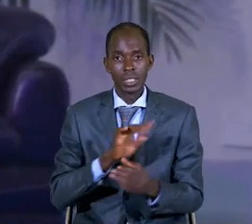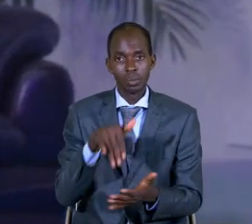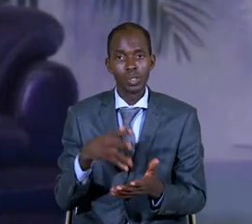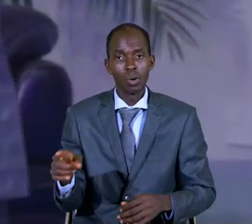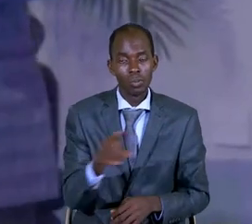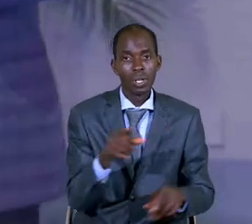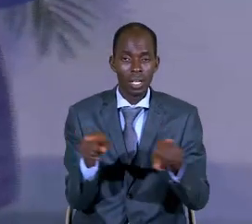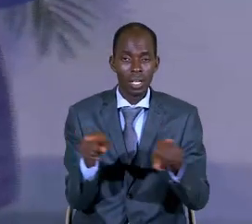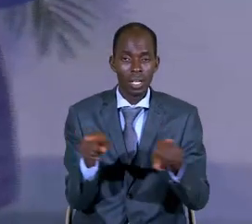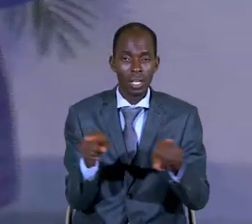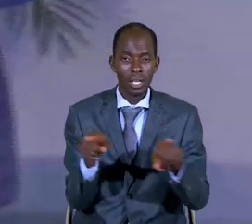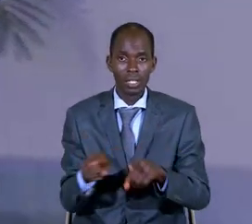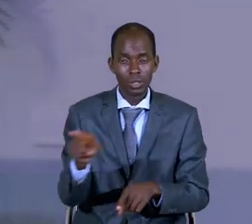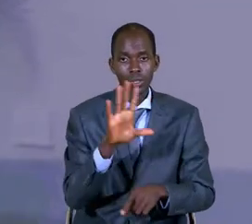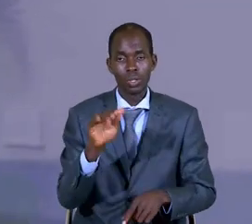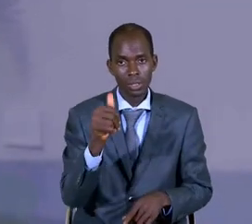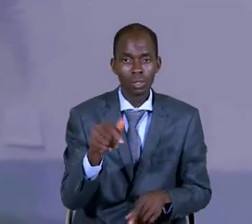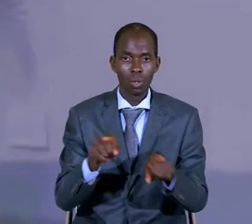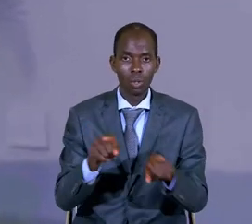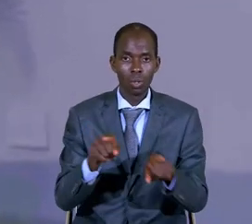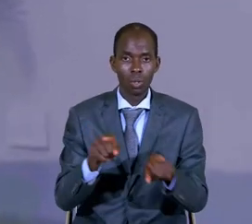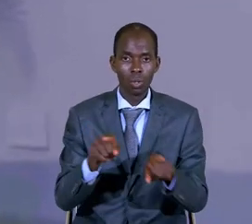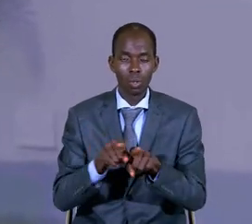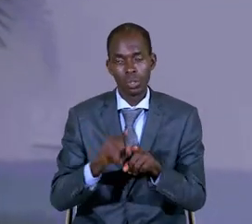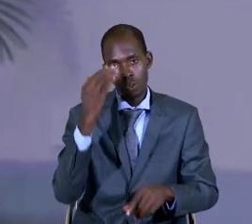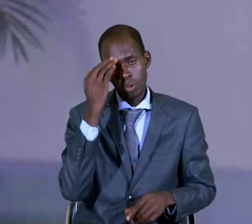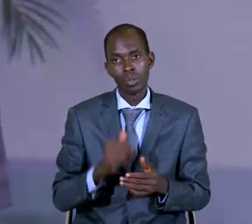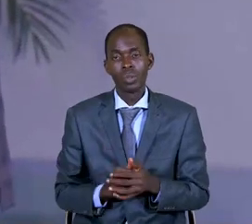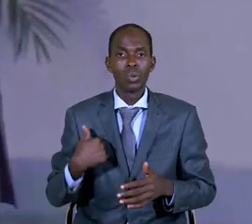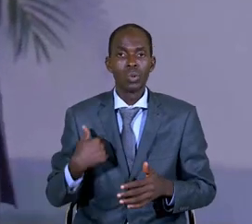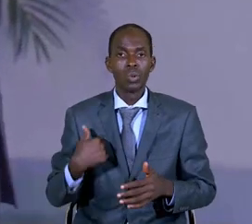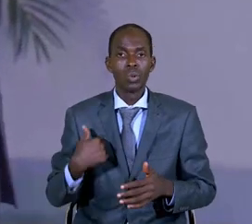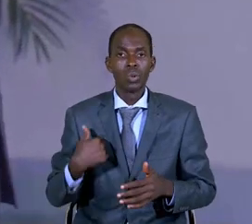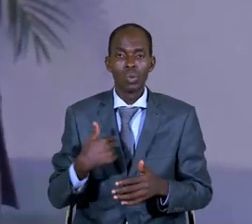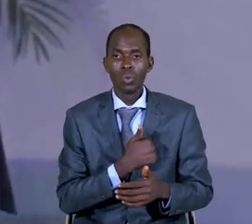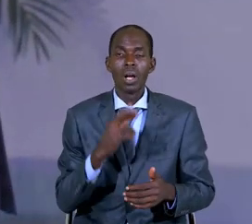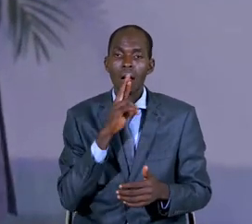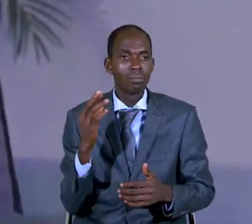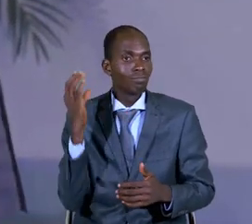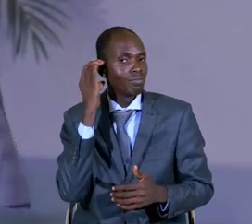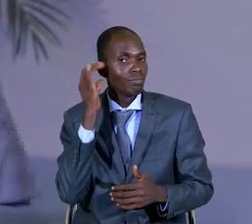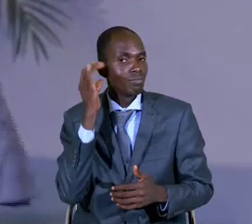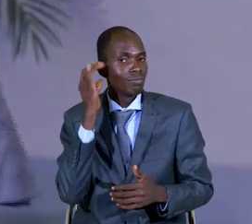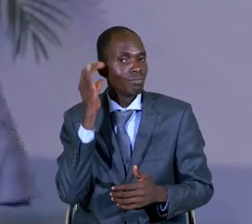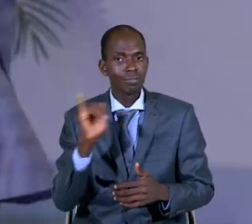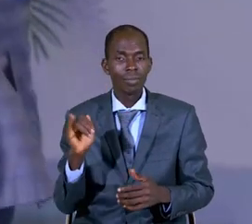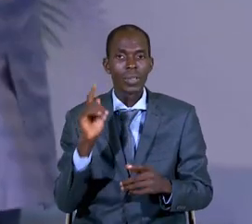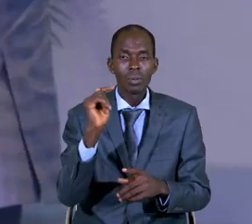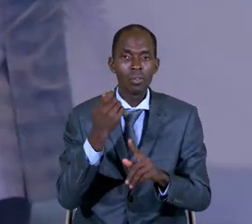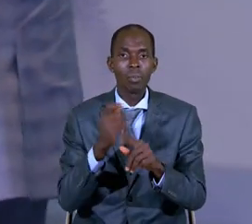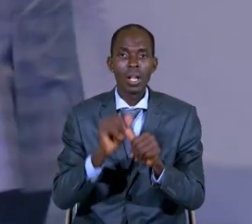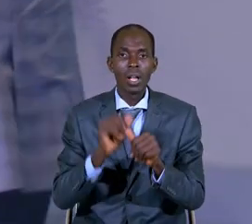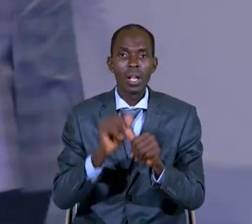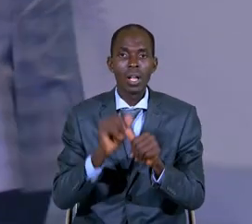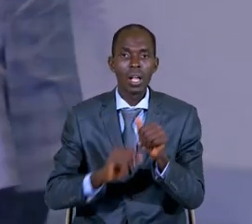ye yourselves also know. We're hearing testimonies from all over the world. What Christ